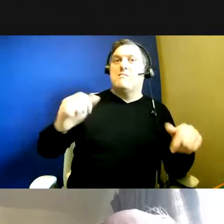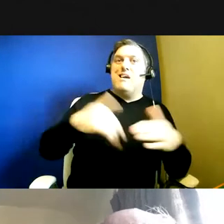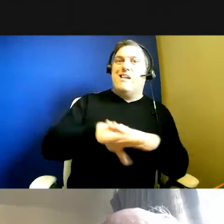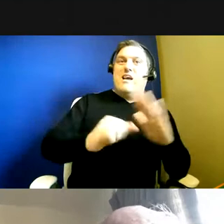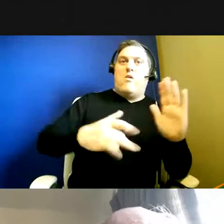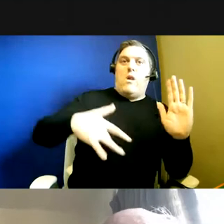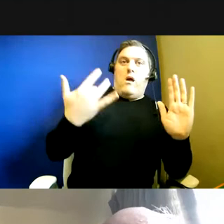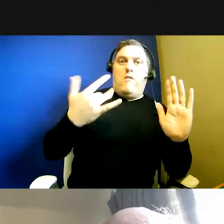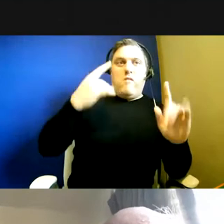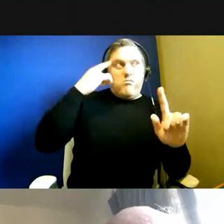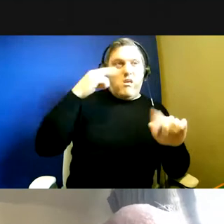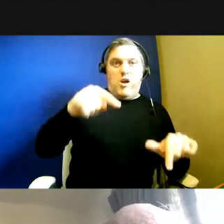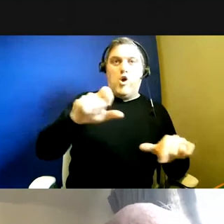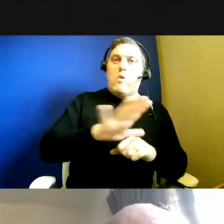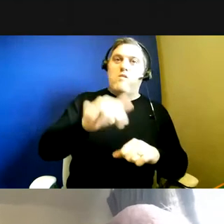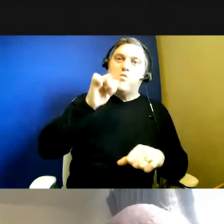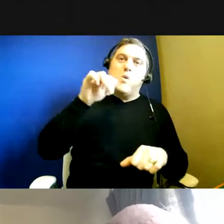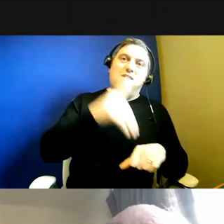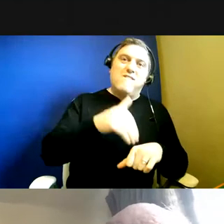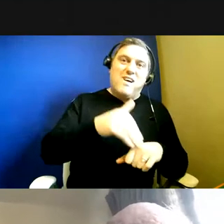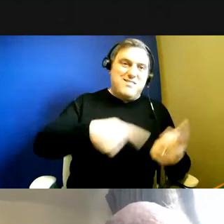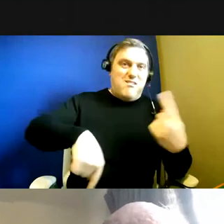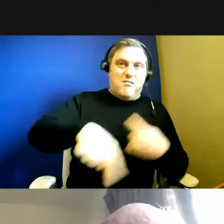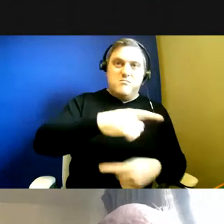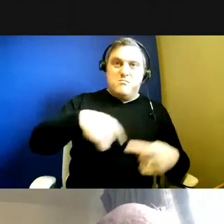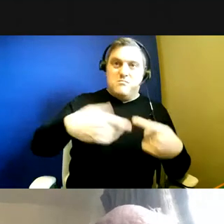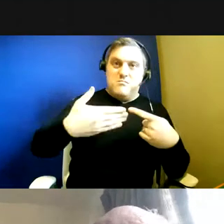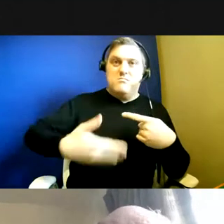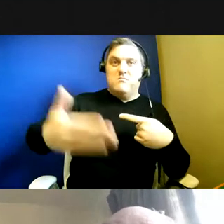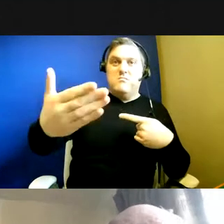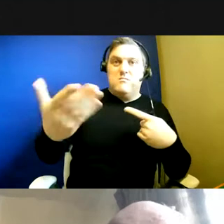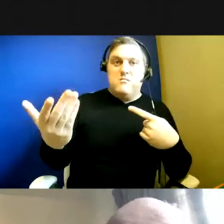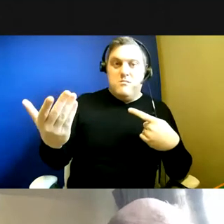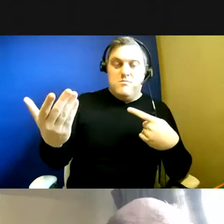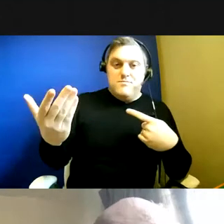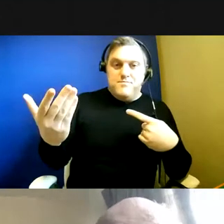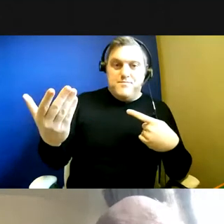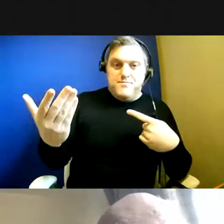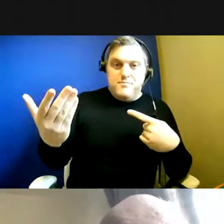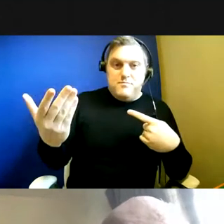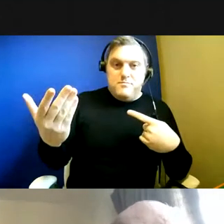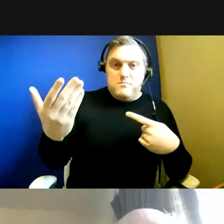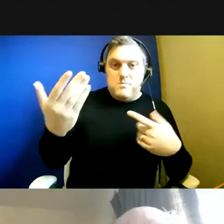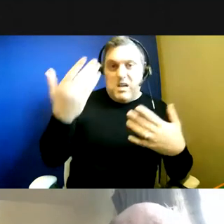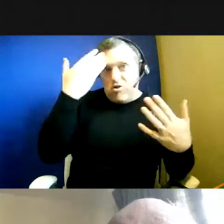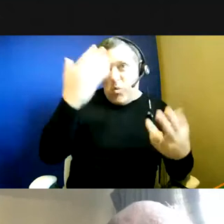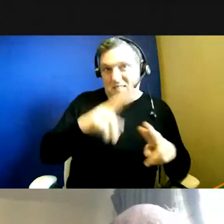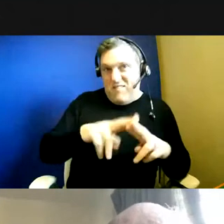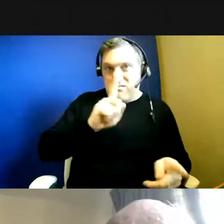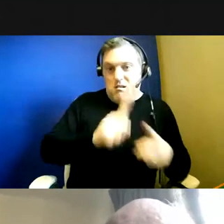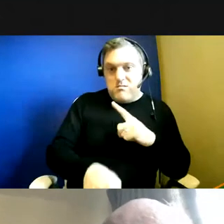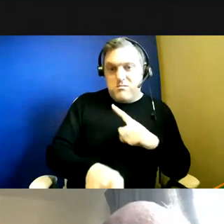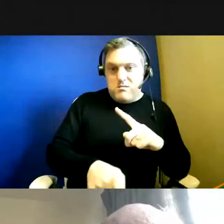you know, I think this is going to affect us and research and evidence will emerge on that. I don't know if that answers the